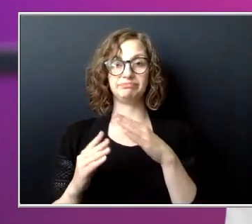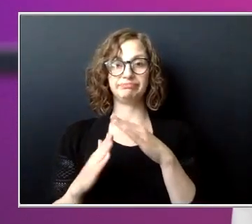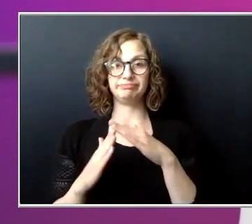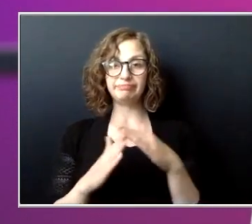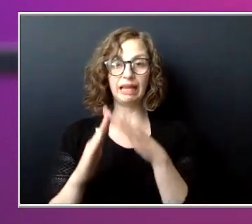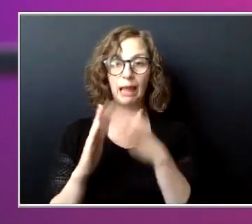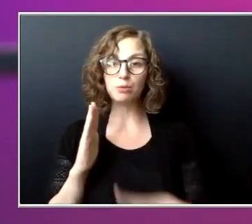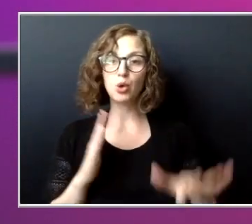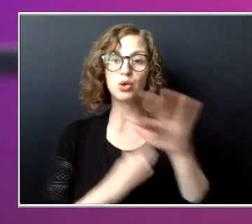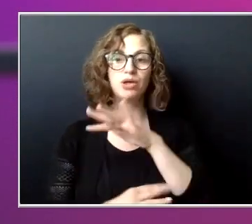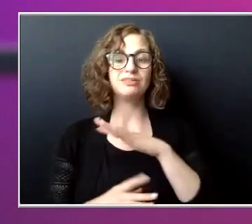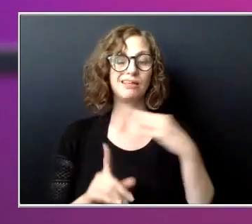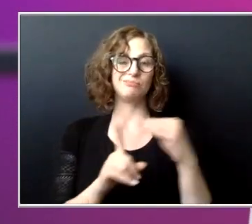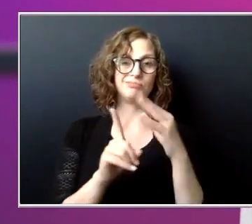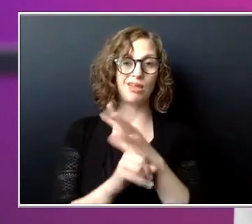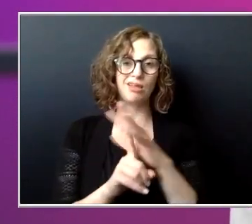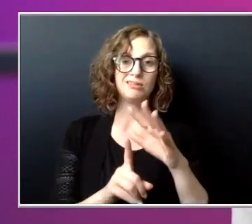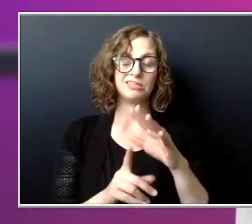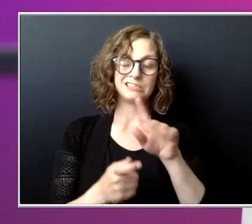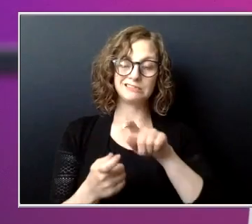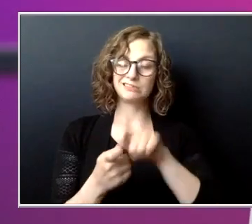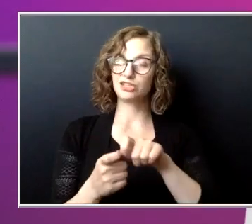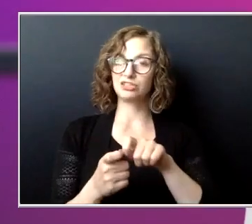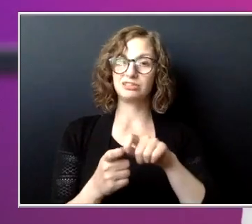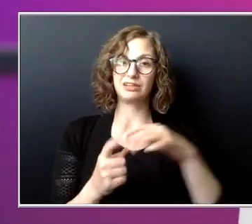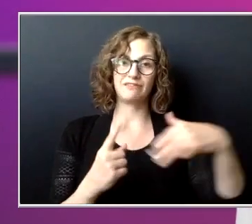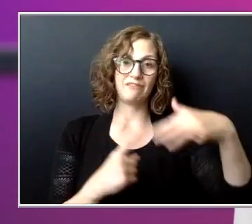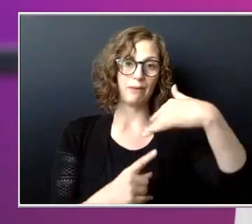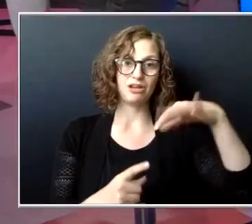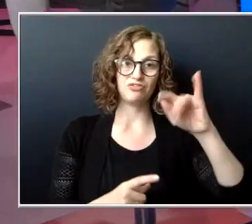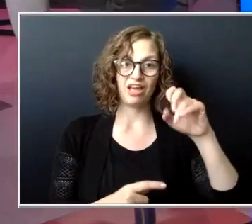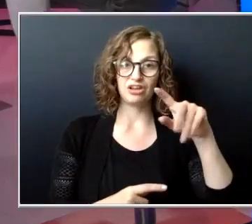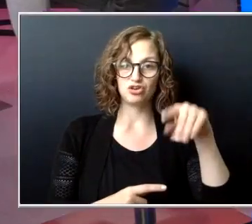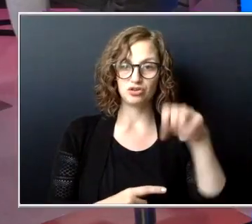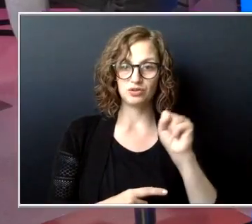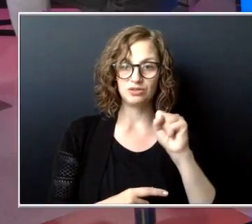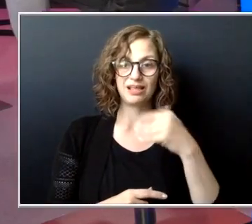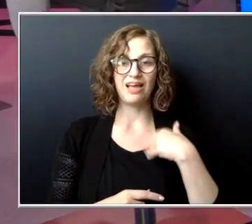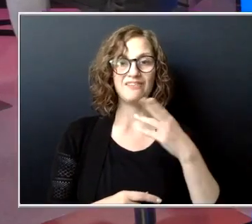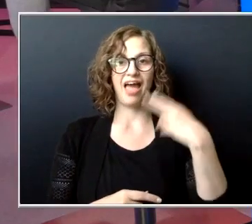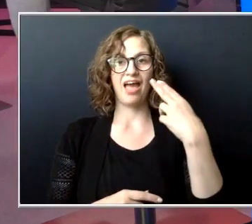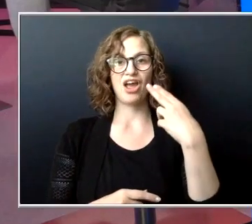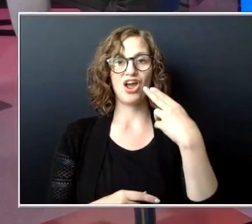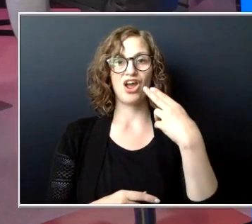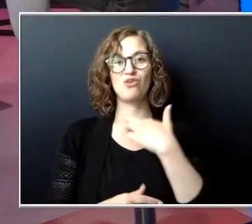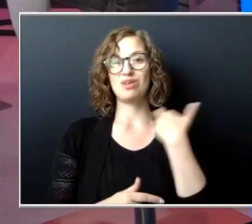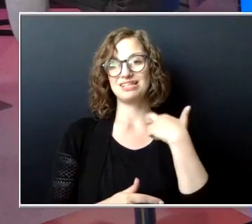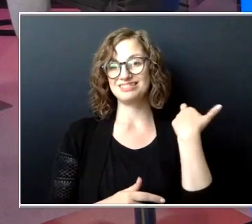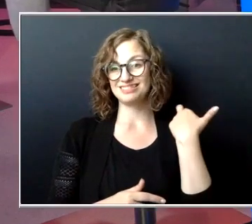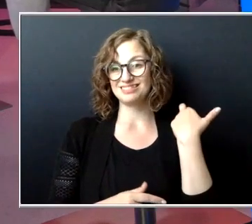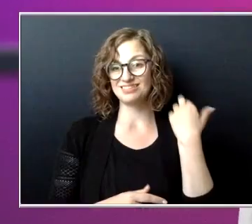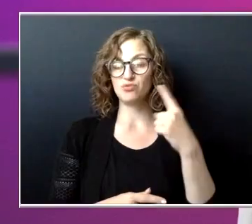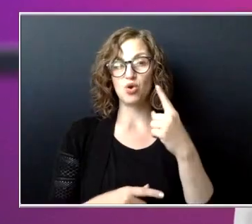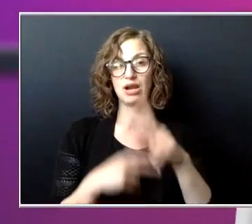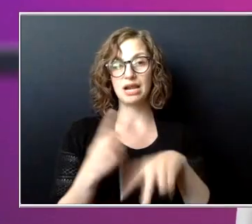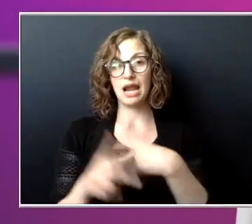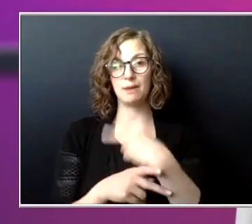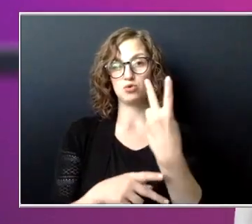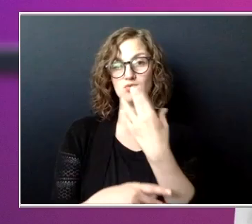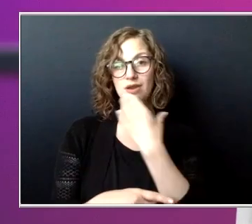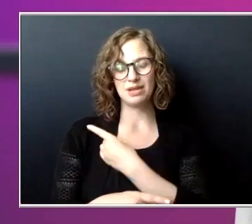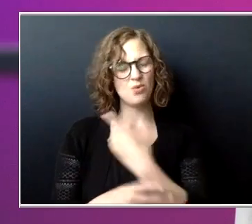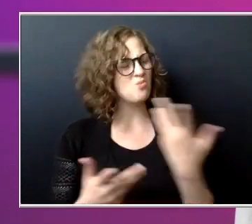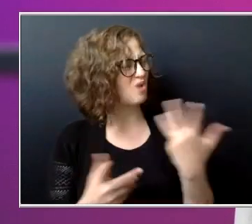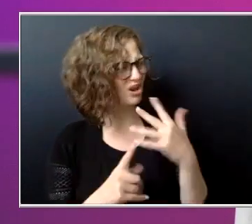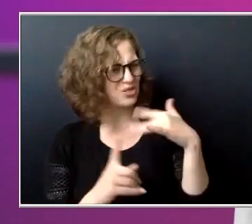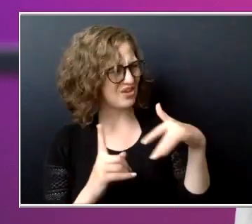factors, do have higher risk for type 2 diabetes. What would be the environmental factors? Yeah, we don't really understand that, which can be really difficult. It's